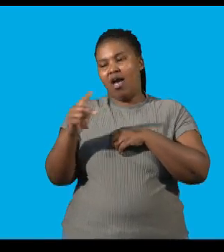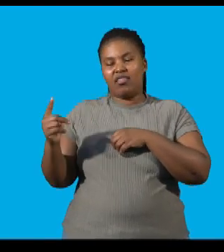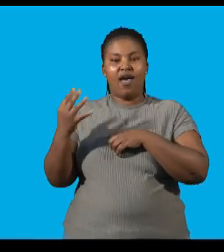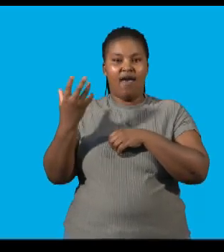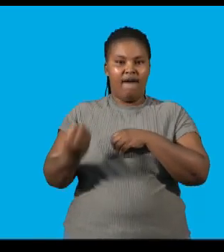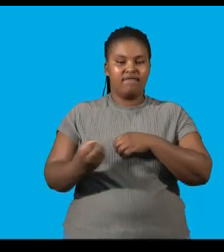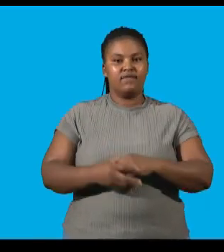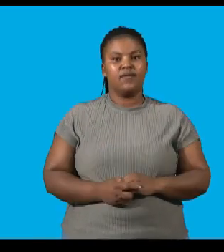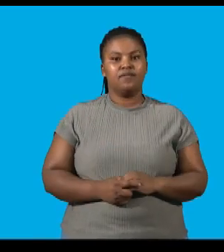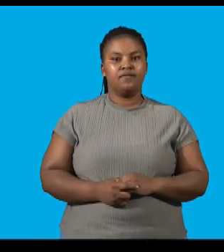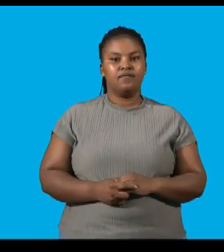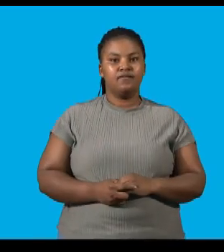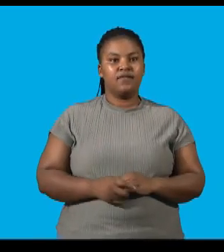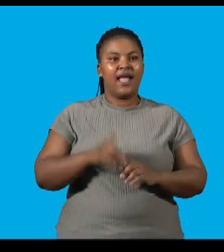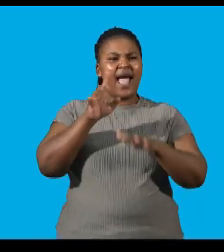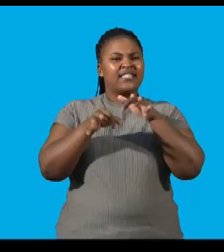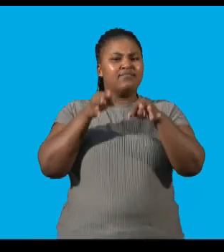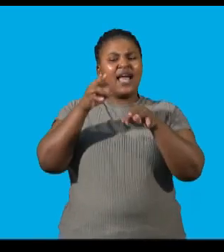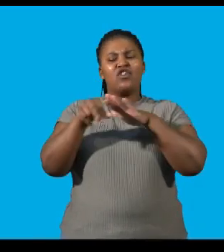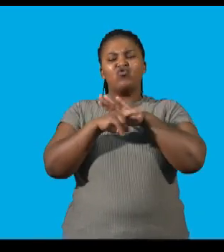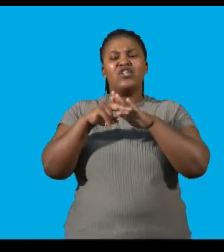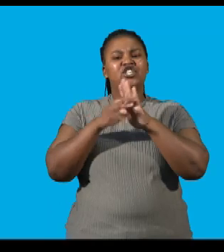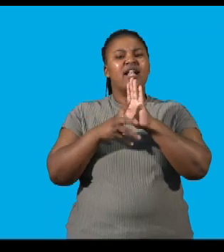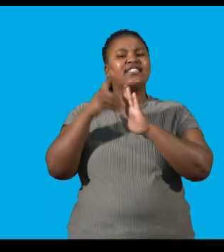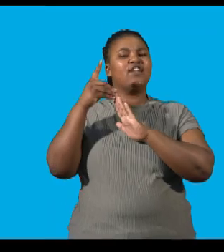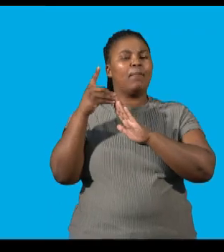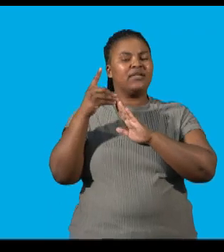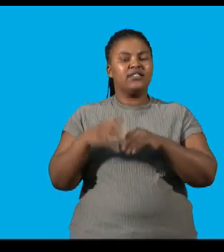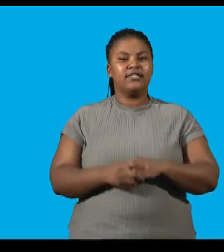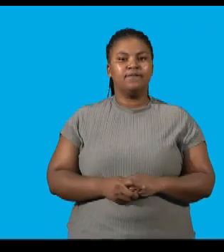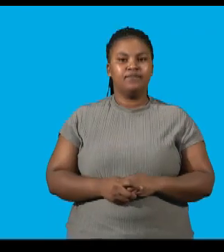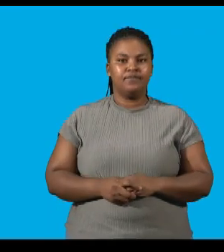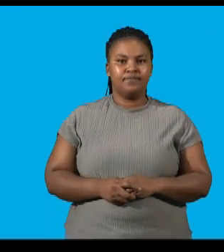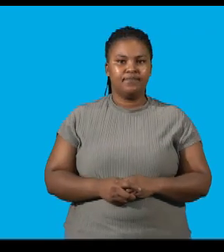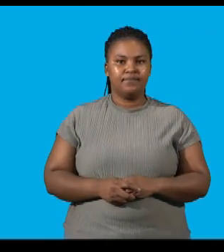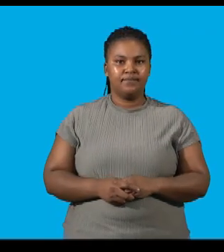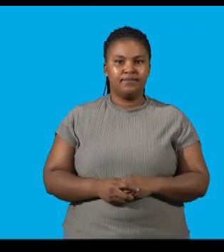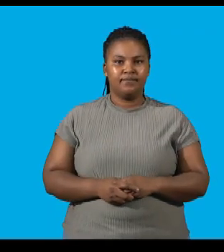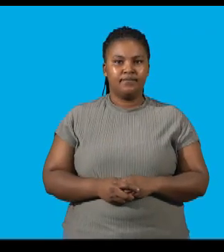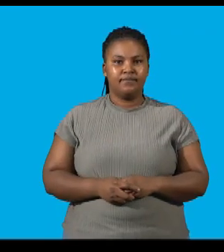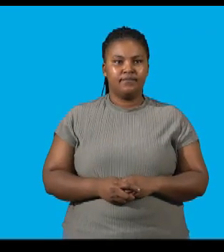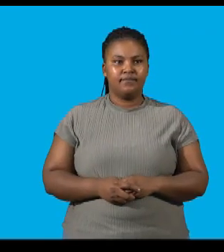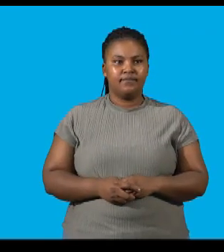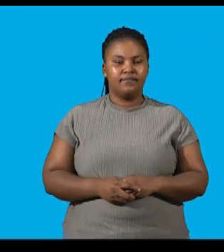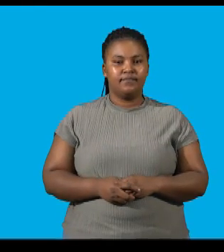3, briefly describe the term regional development.